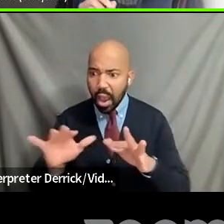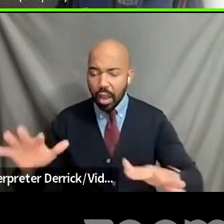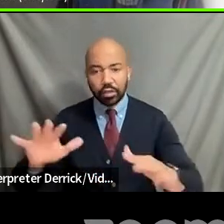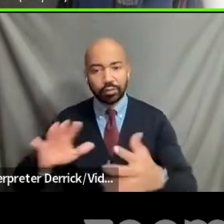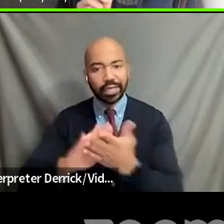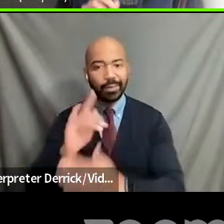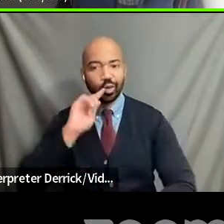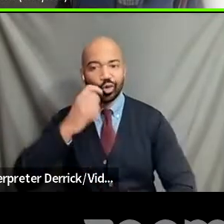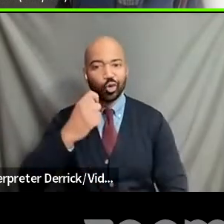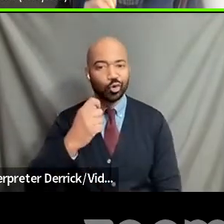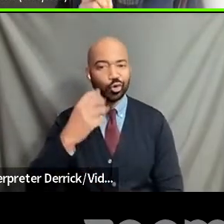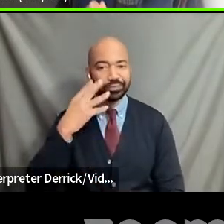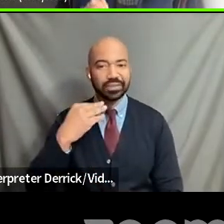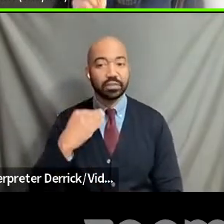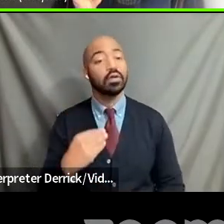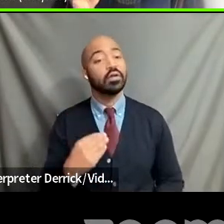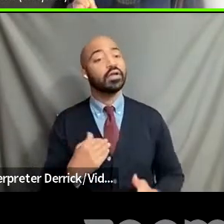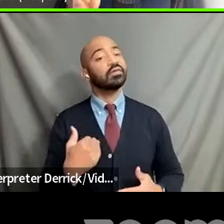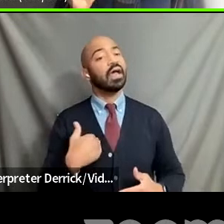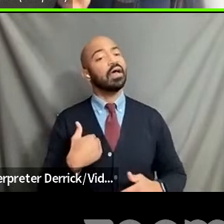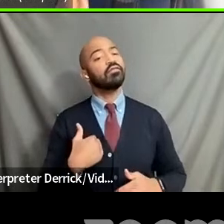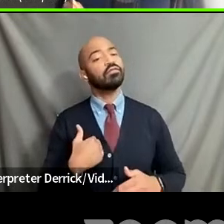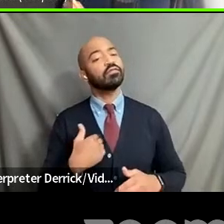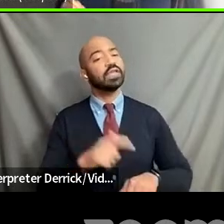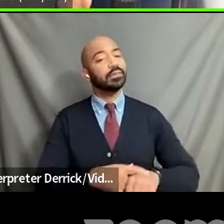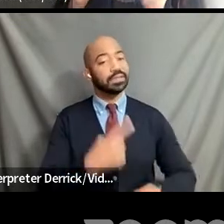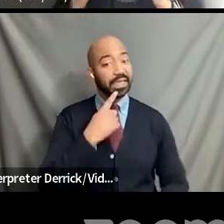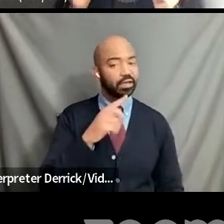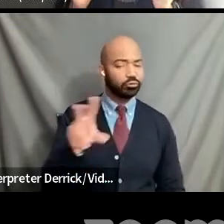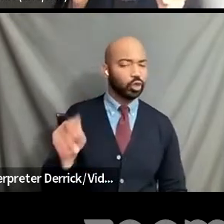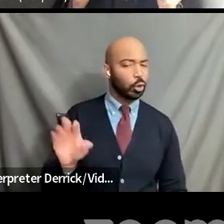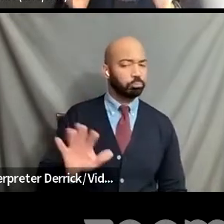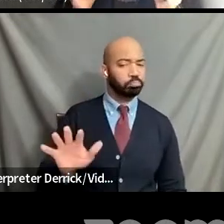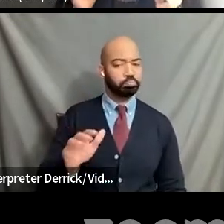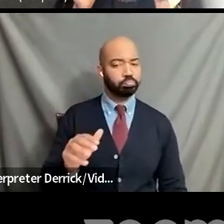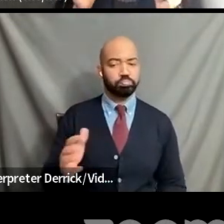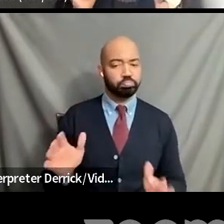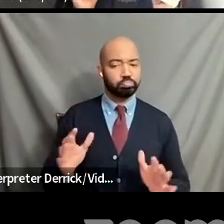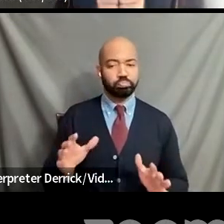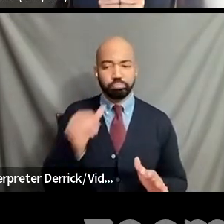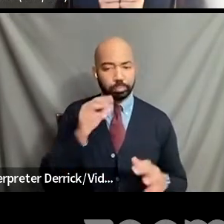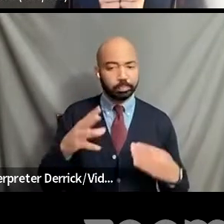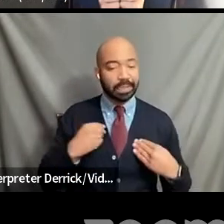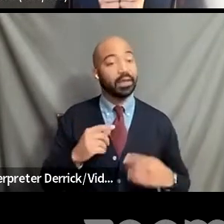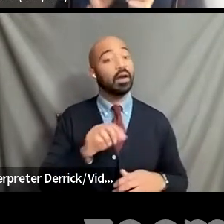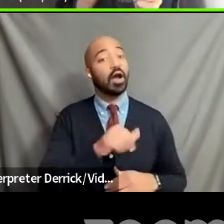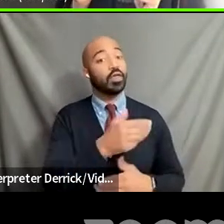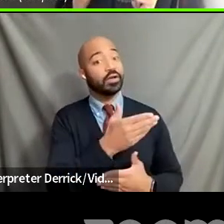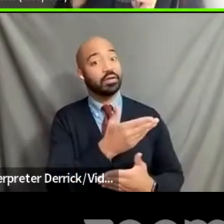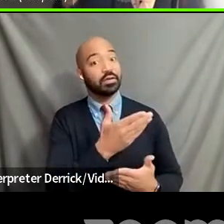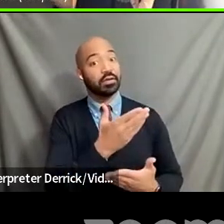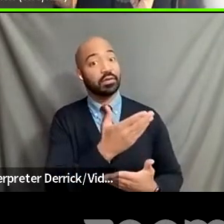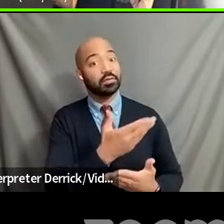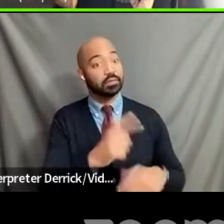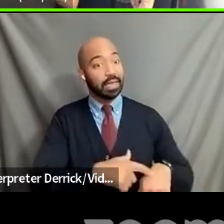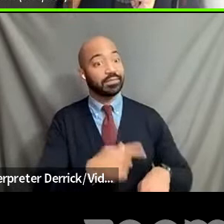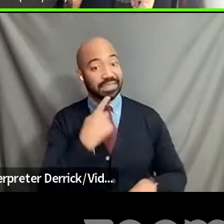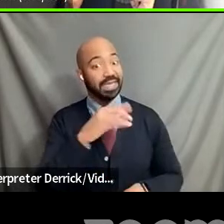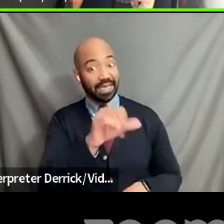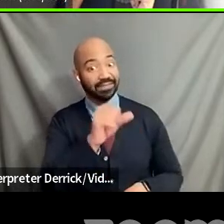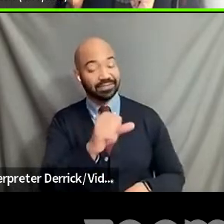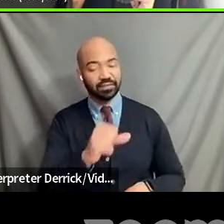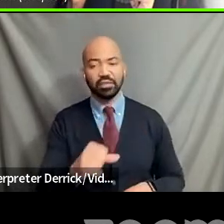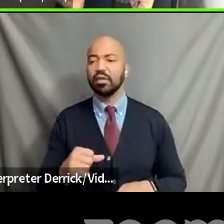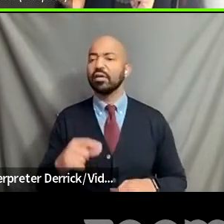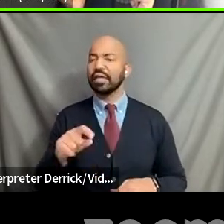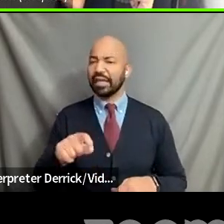there's always a time to say no, but there's also a time to say yes. So that's probably the hardest lesson to learn, is figuring out when to say no, because you need